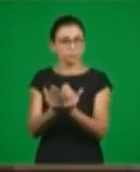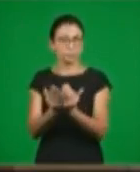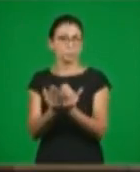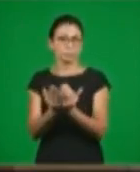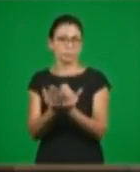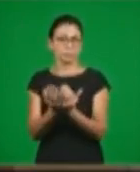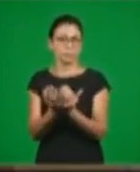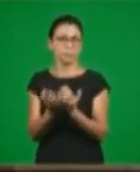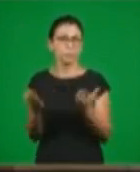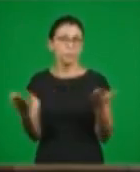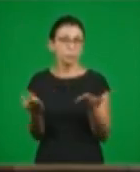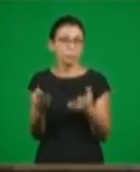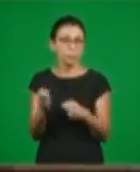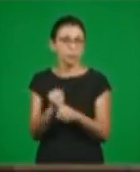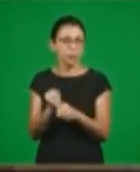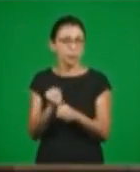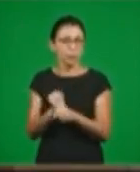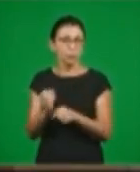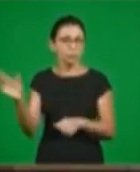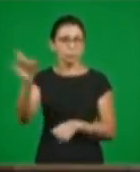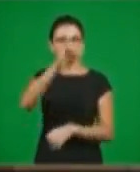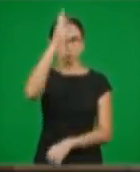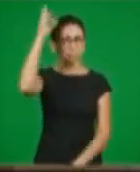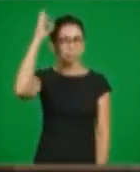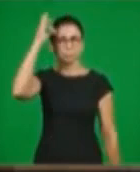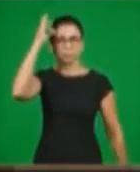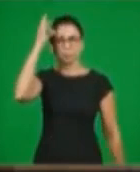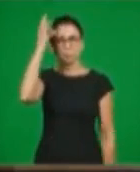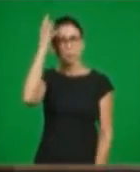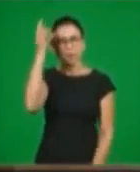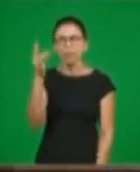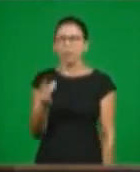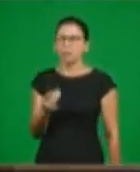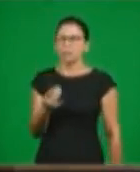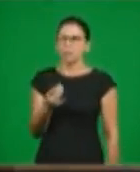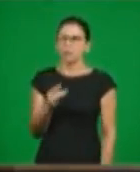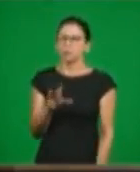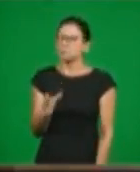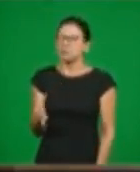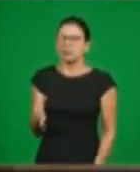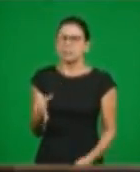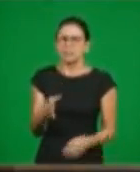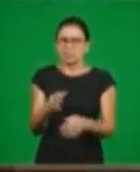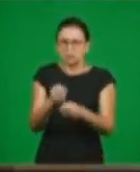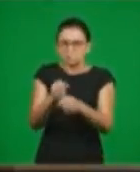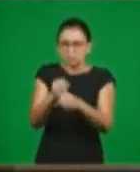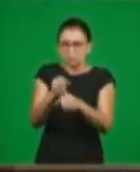The work of the Spirit, it doesn't measure the number of people